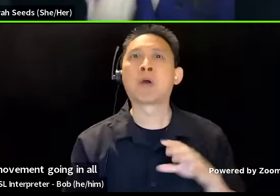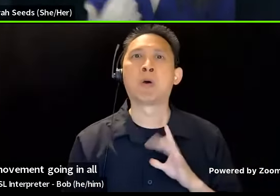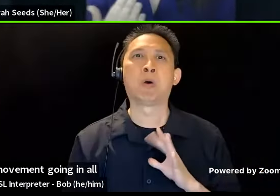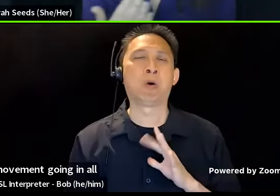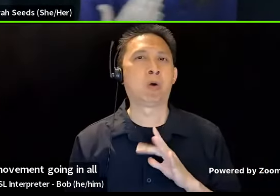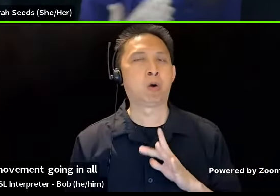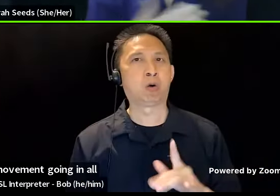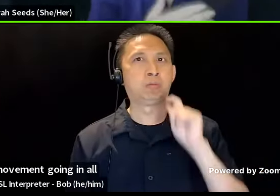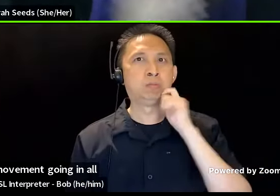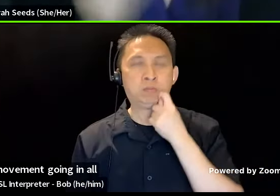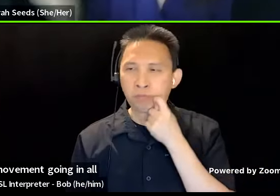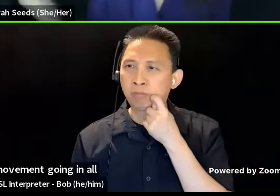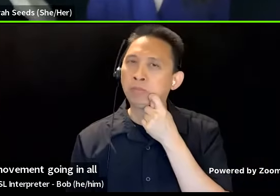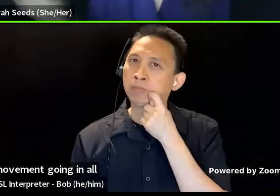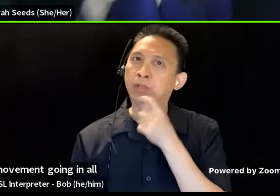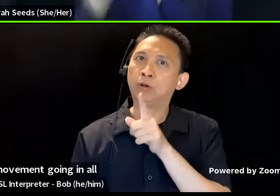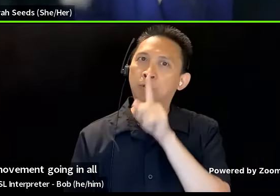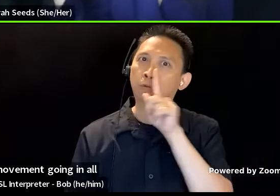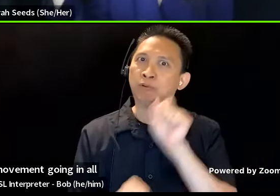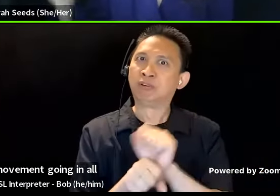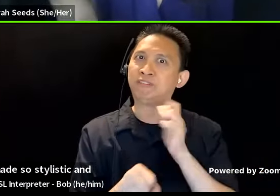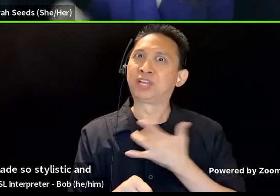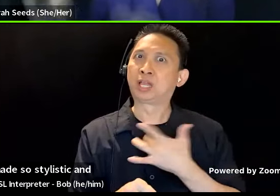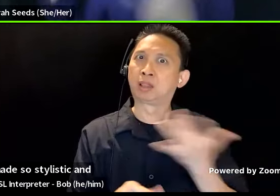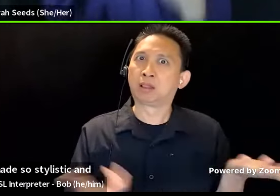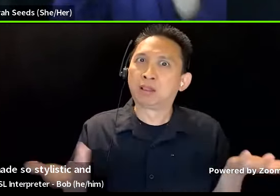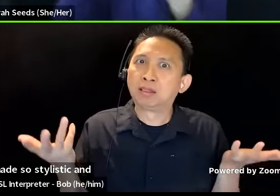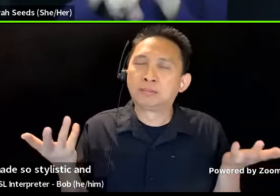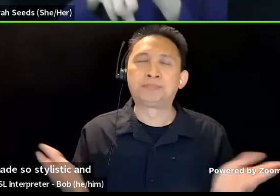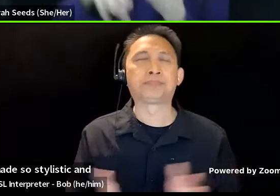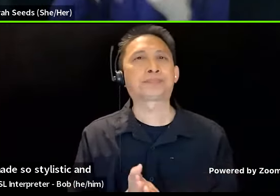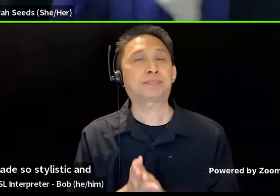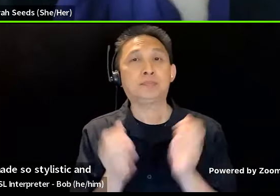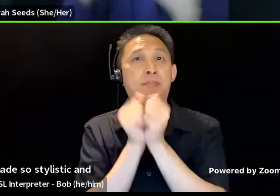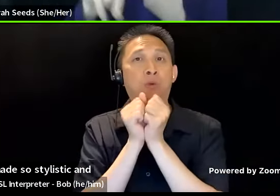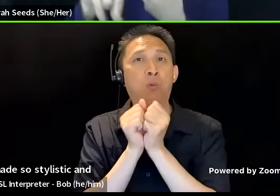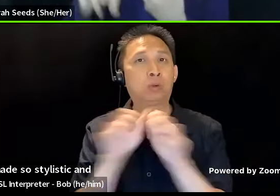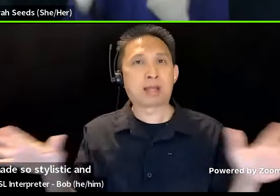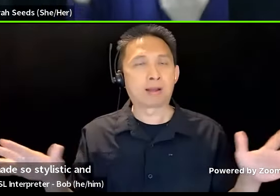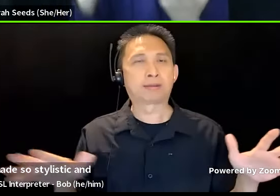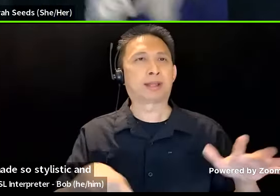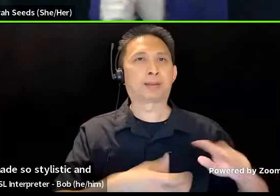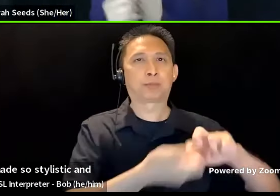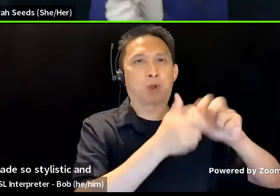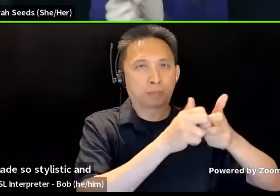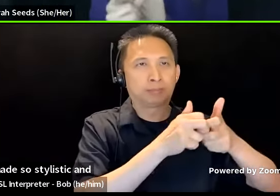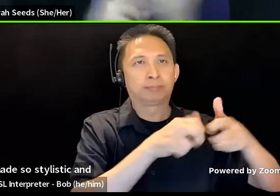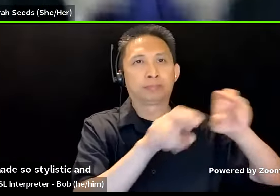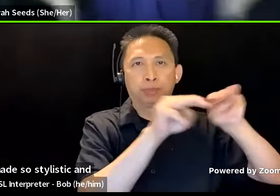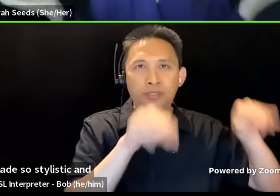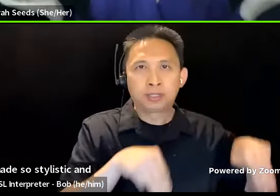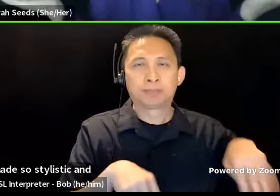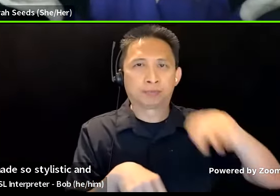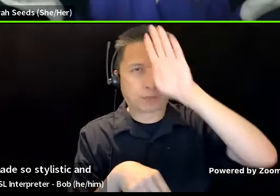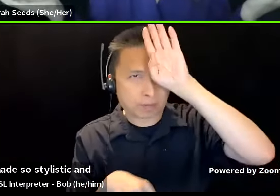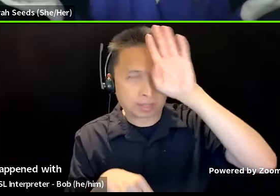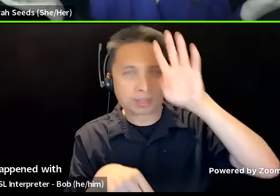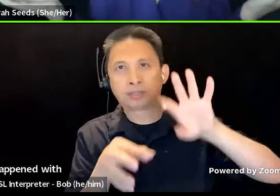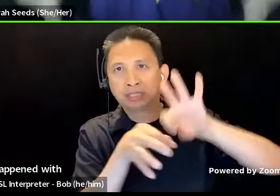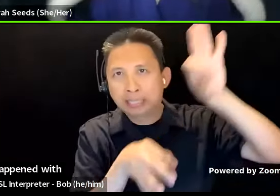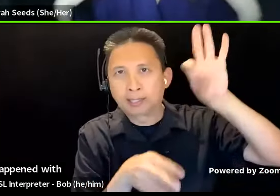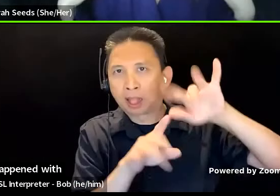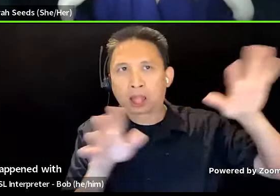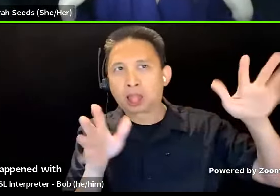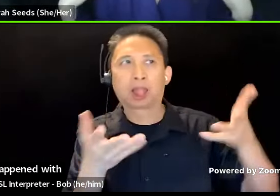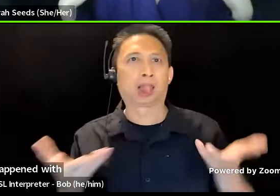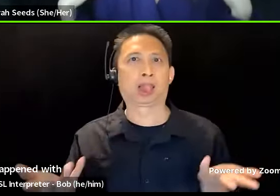so fun. And again, if all that hadn't happened with the real train, the train museum, or the firefighters, we never would have been there. And